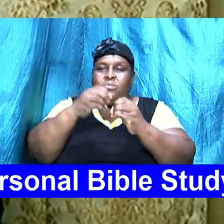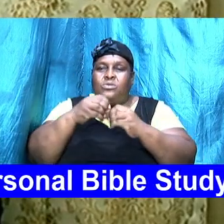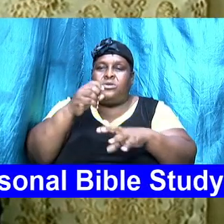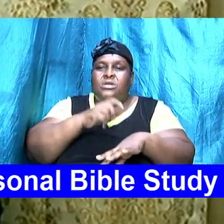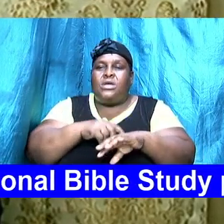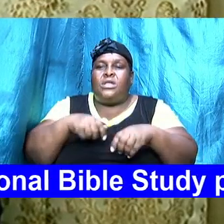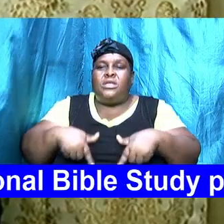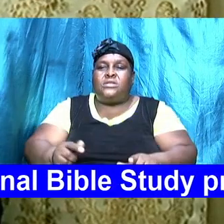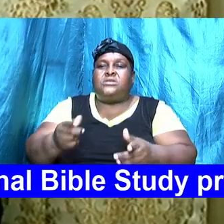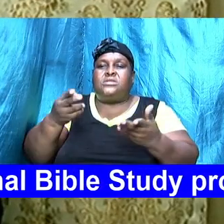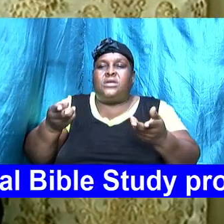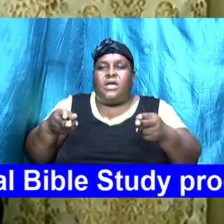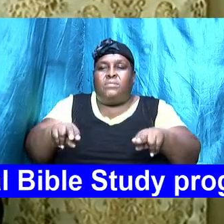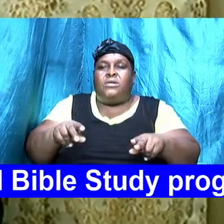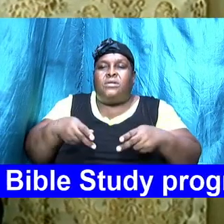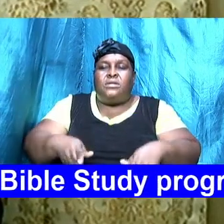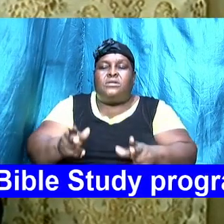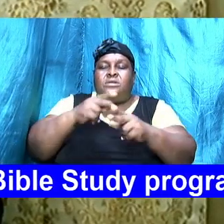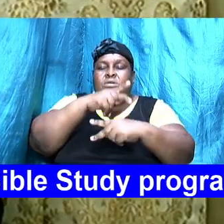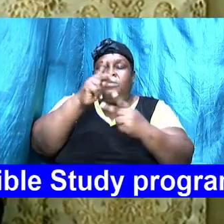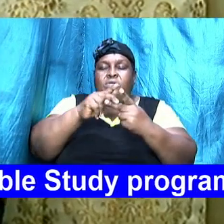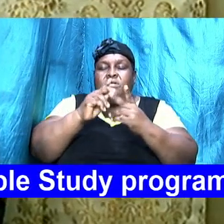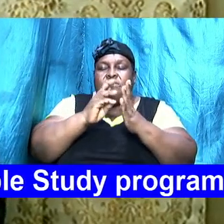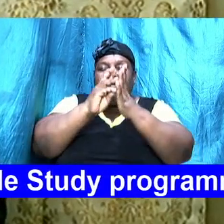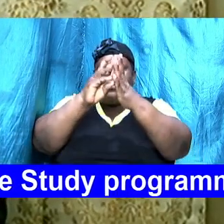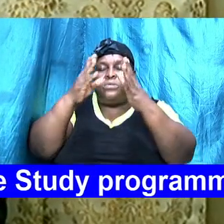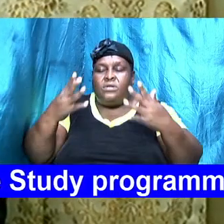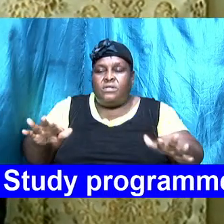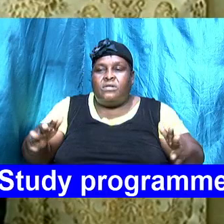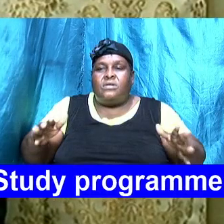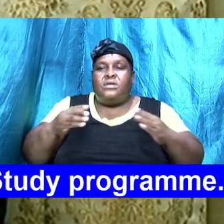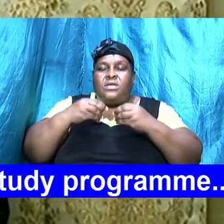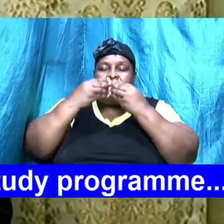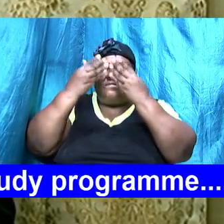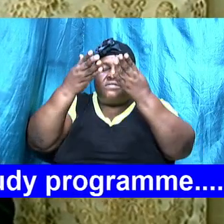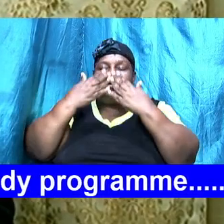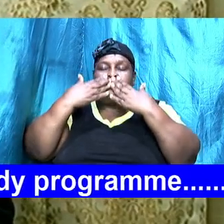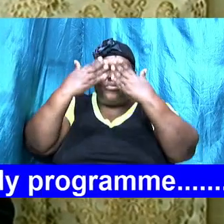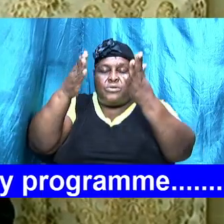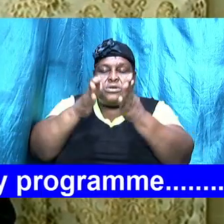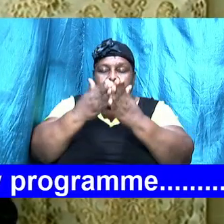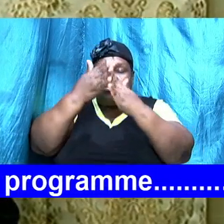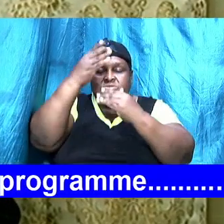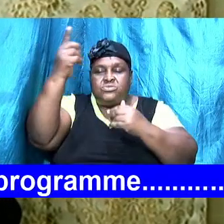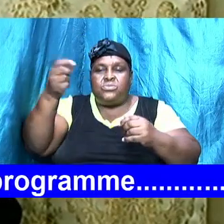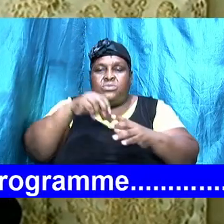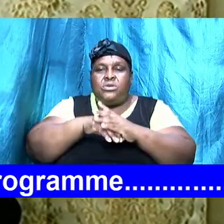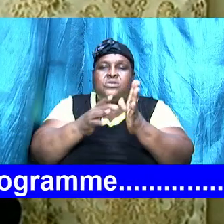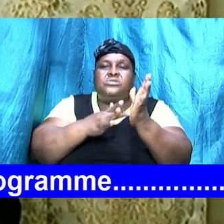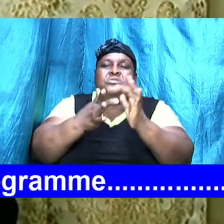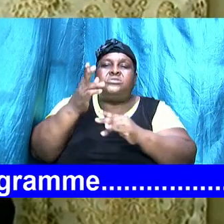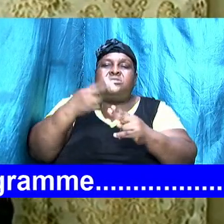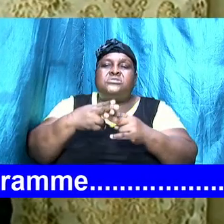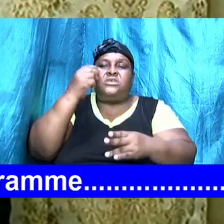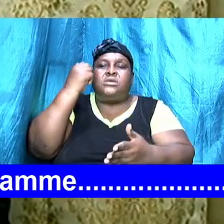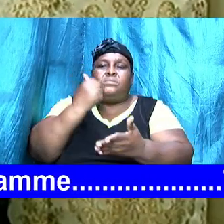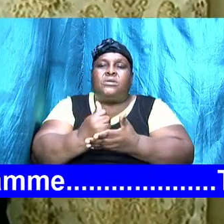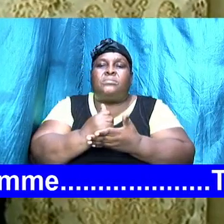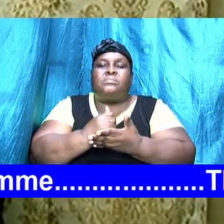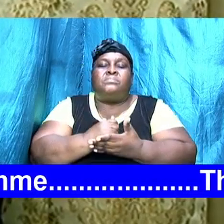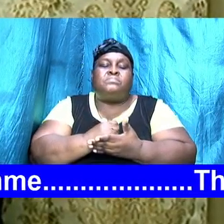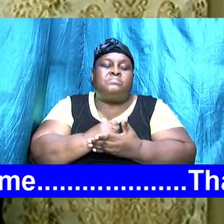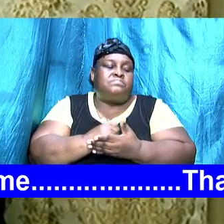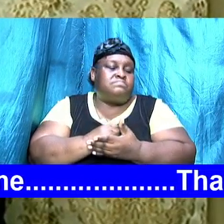we pray, mighty God. Let your perfect will be done. We give you thanks and we praise you in Jesus' name. In Jesus'